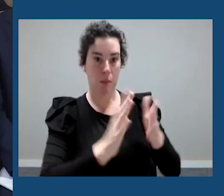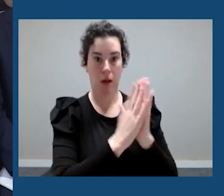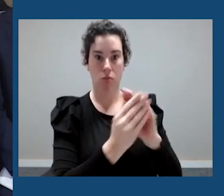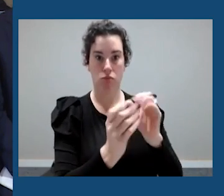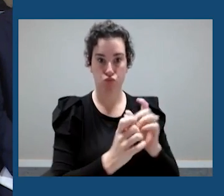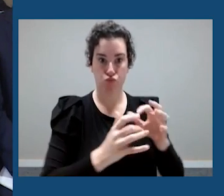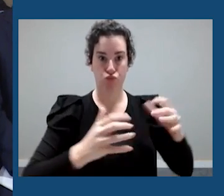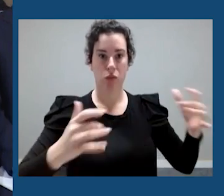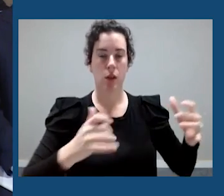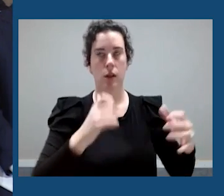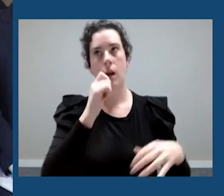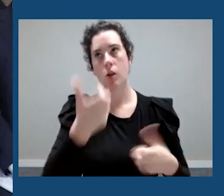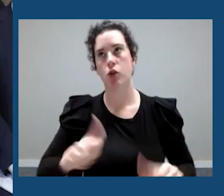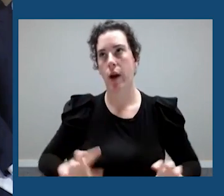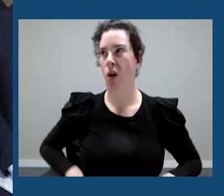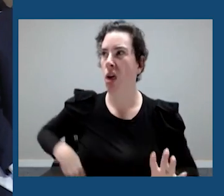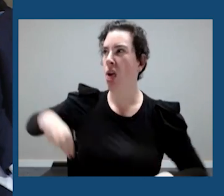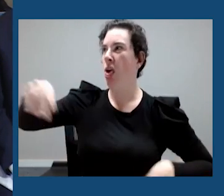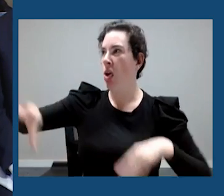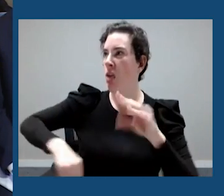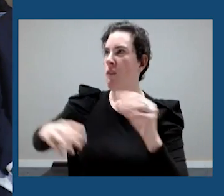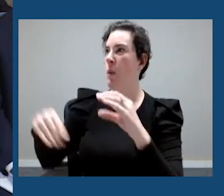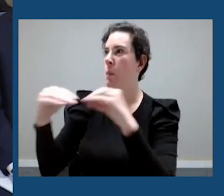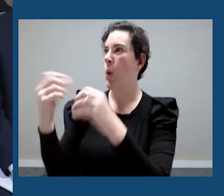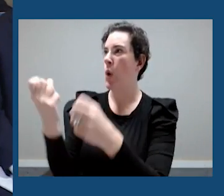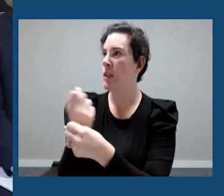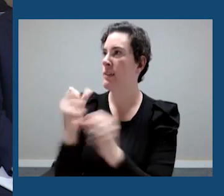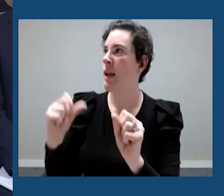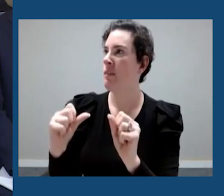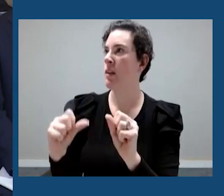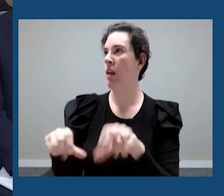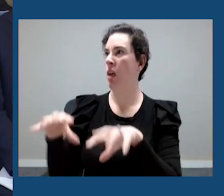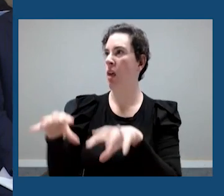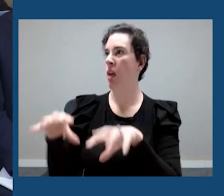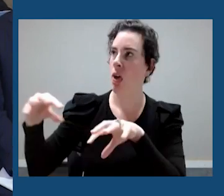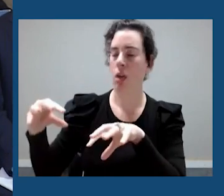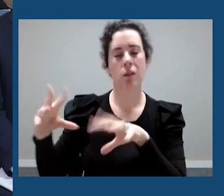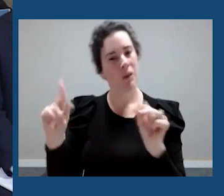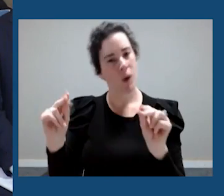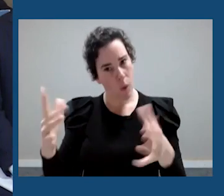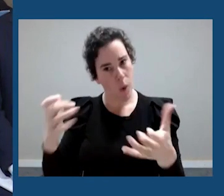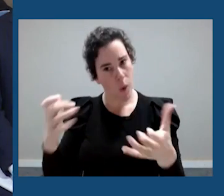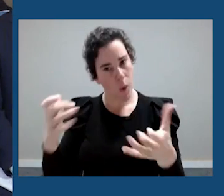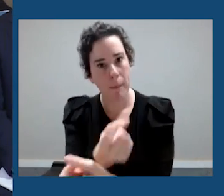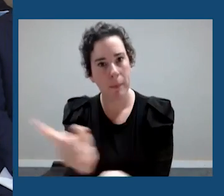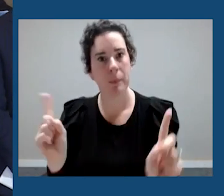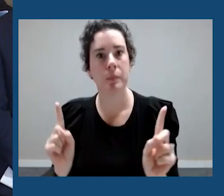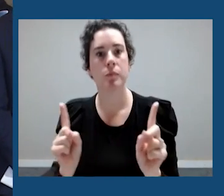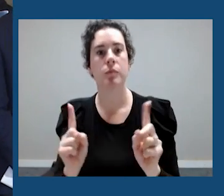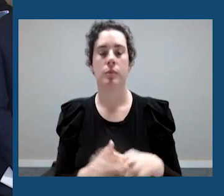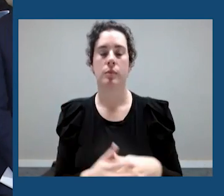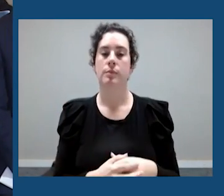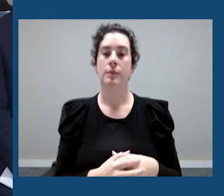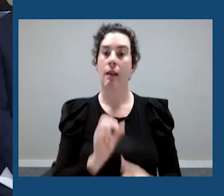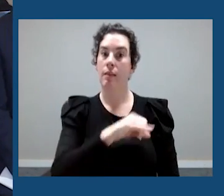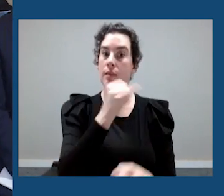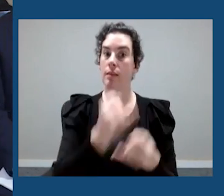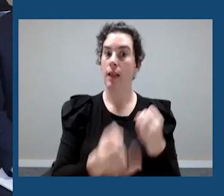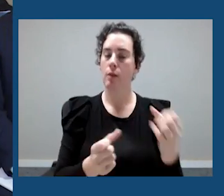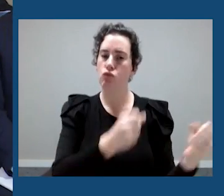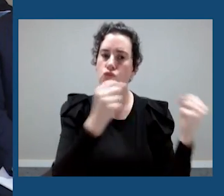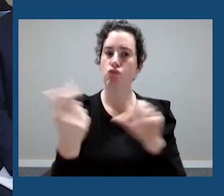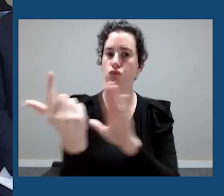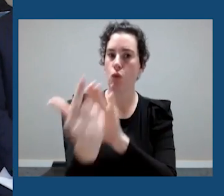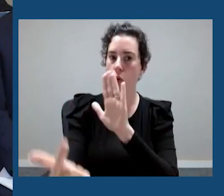extra security. Let's give them some help. And finally, let's strengthen our laws. I propose